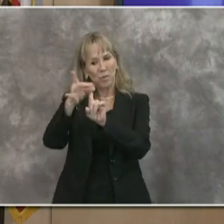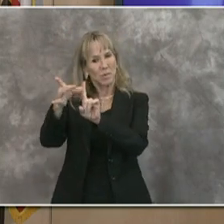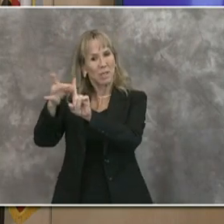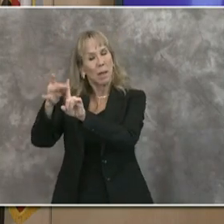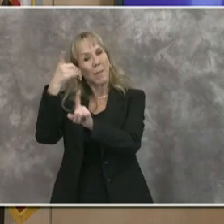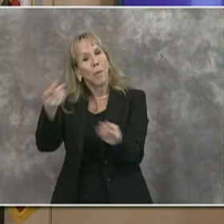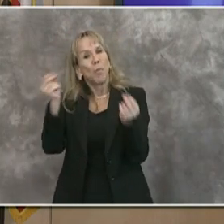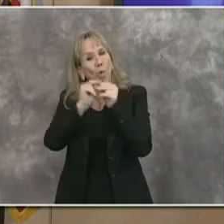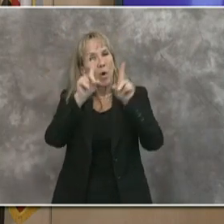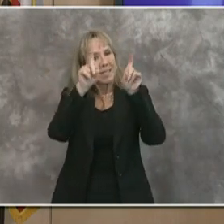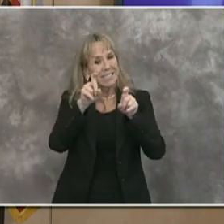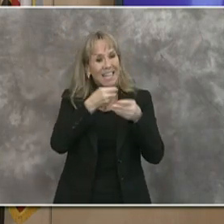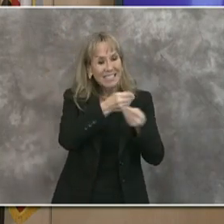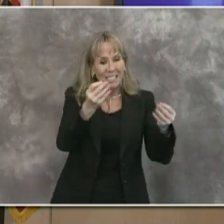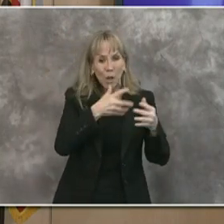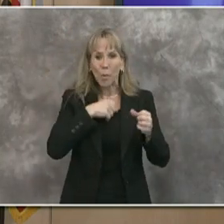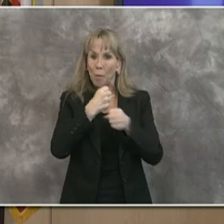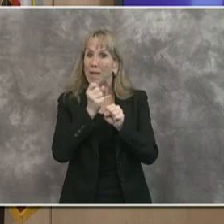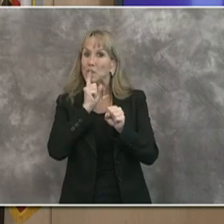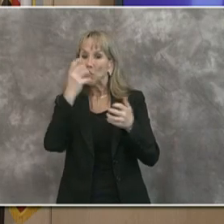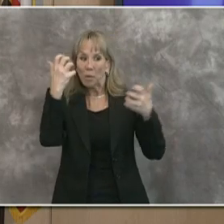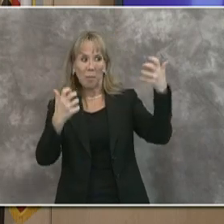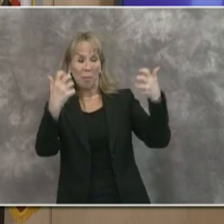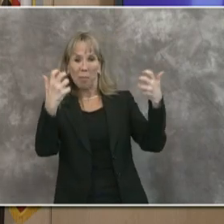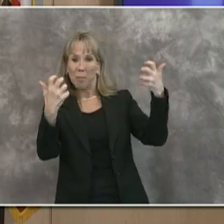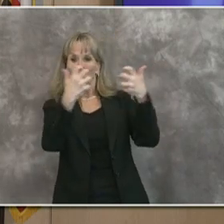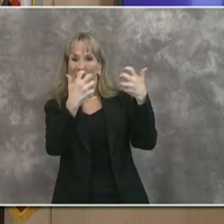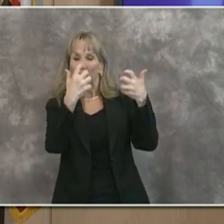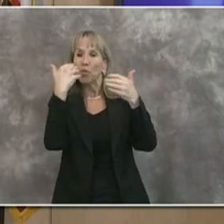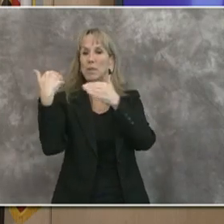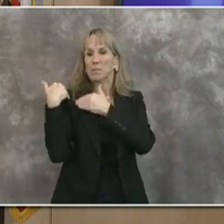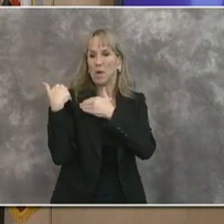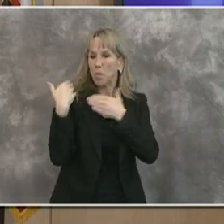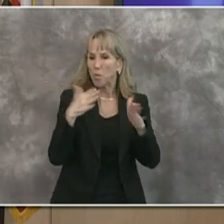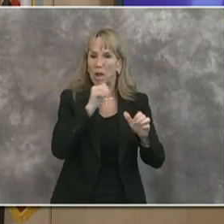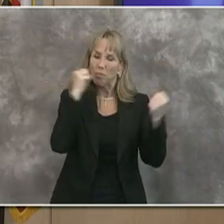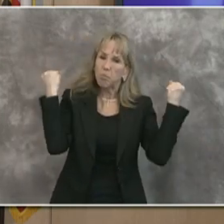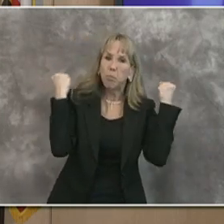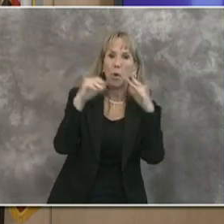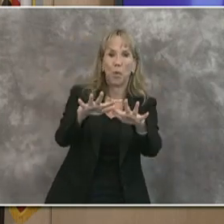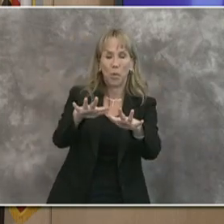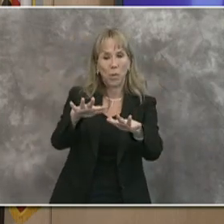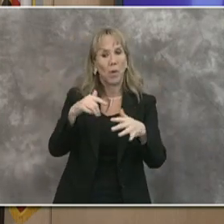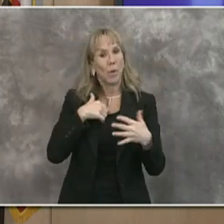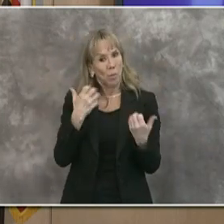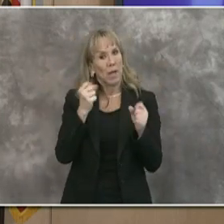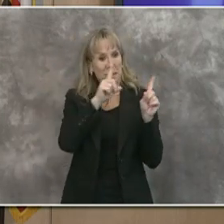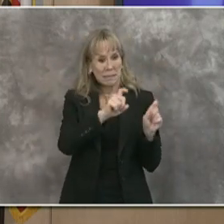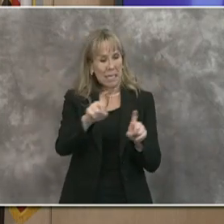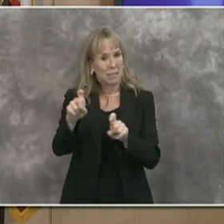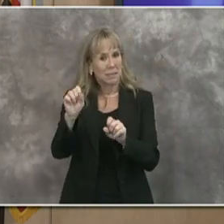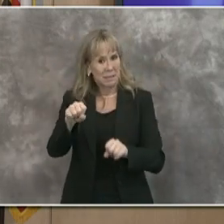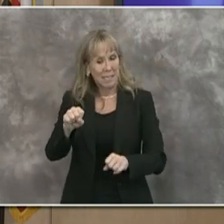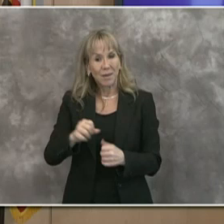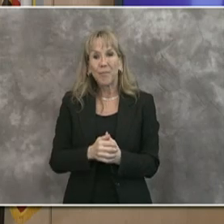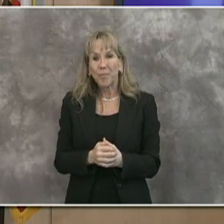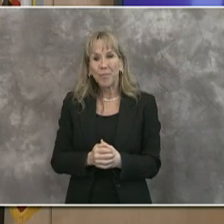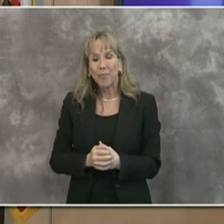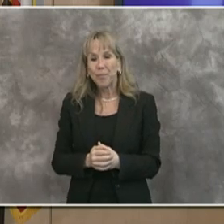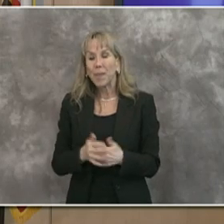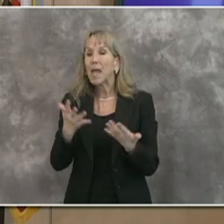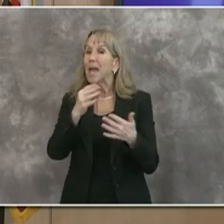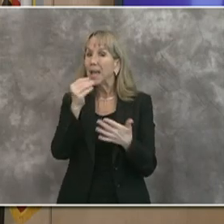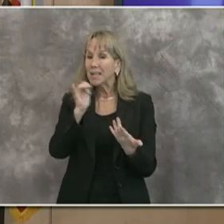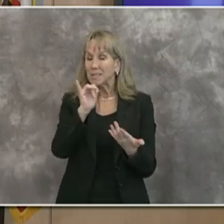to match the demand in a way that is responsible to actually accomplish the goal of testing. And another point on testing is there will